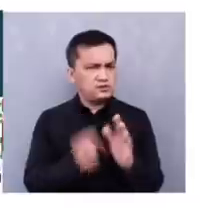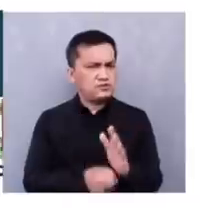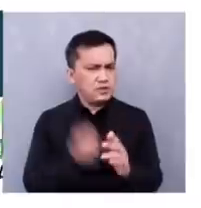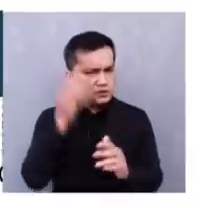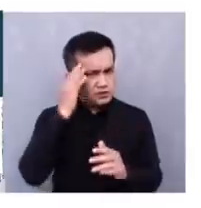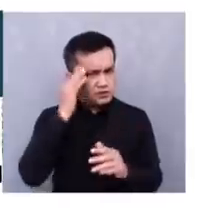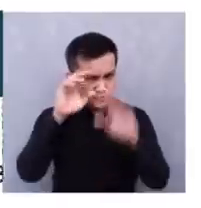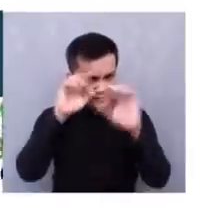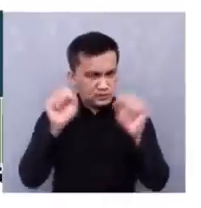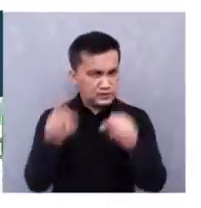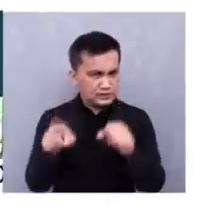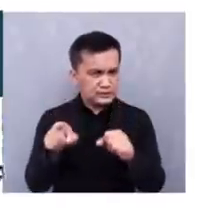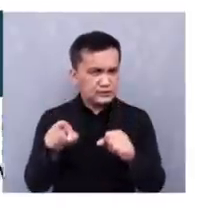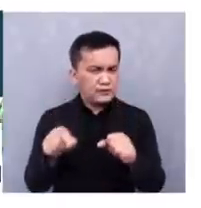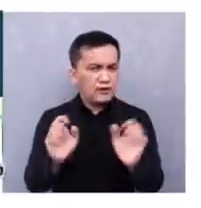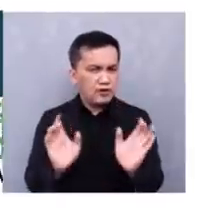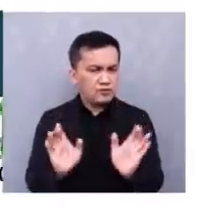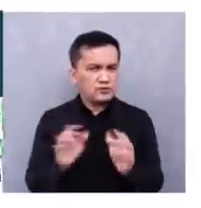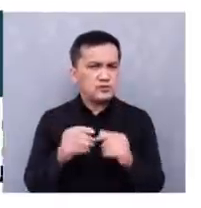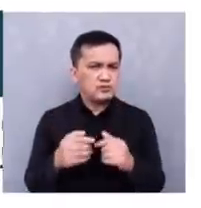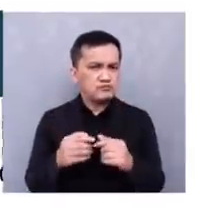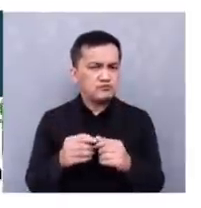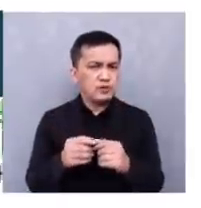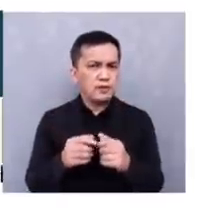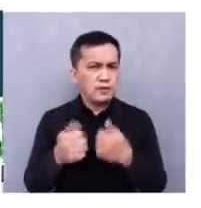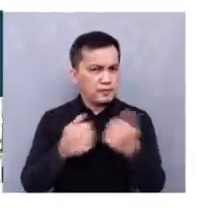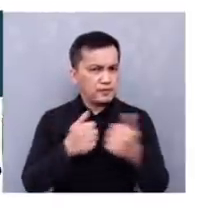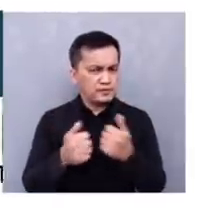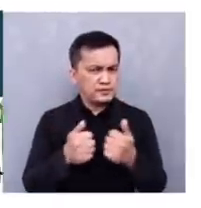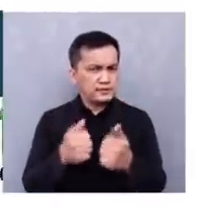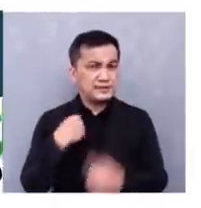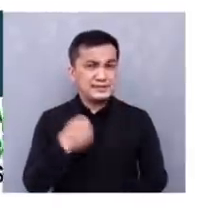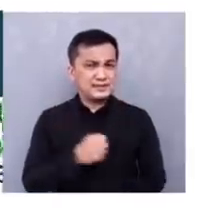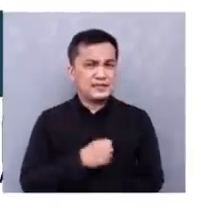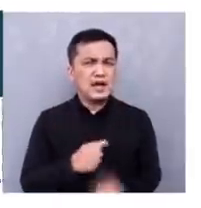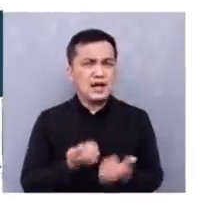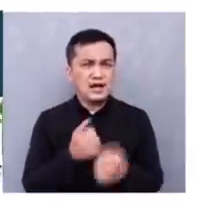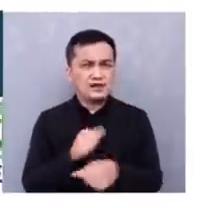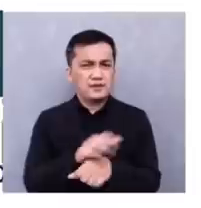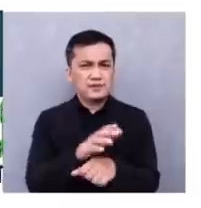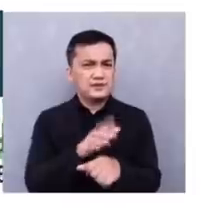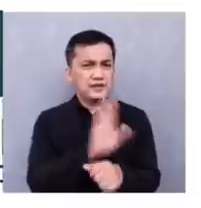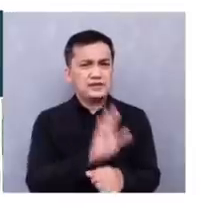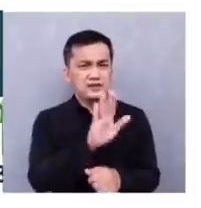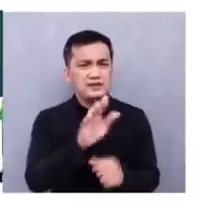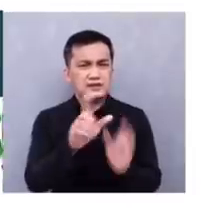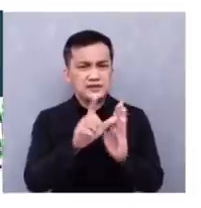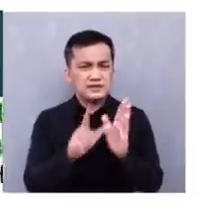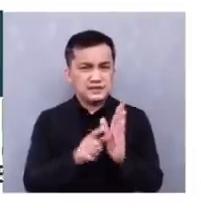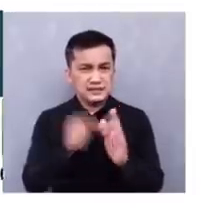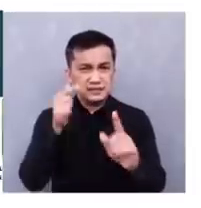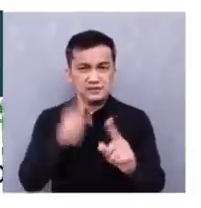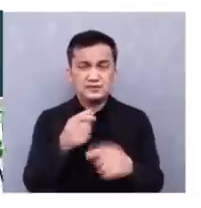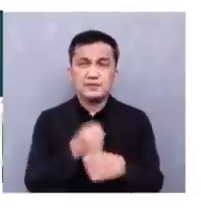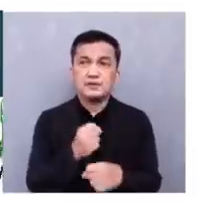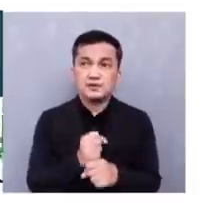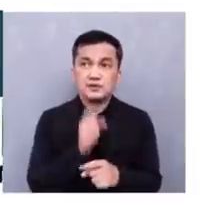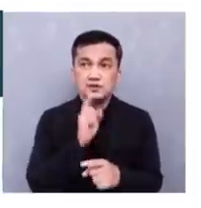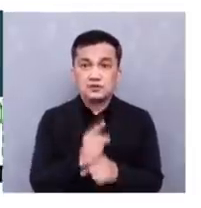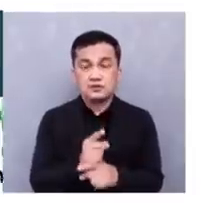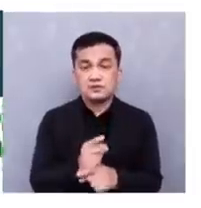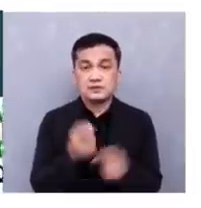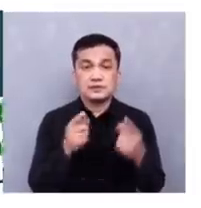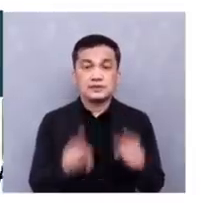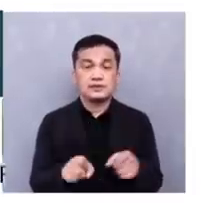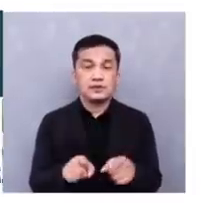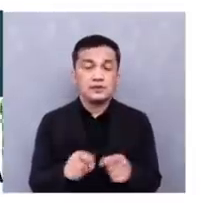is going to gun for a Senate seat. How might that affect the legislative agenda that you will make sure that that's going to happen